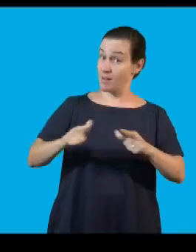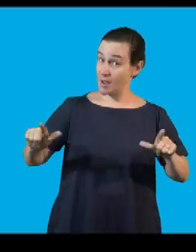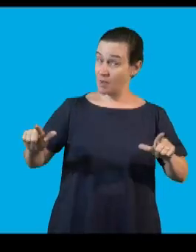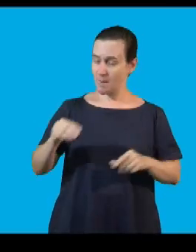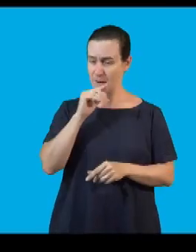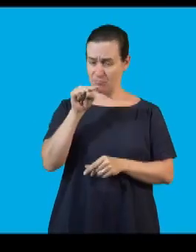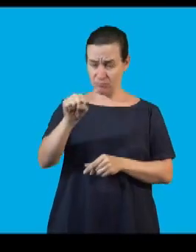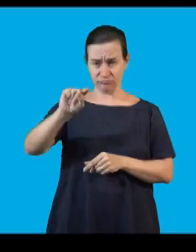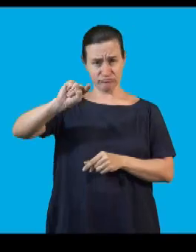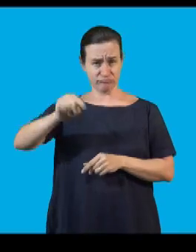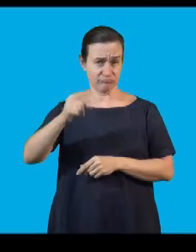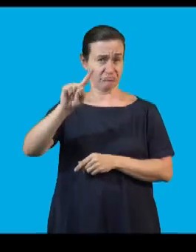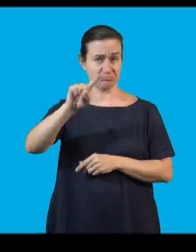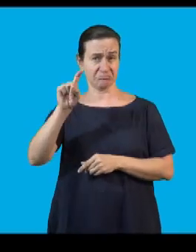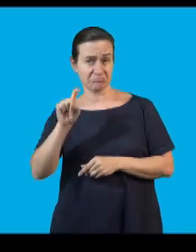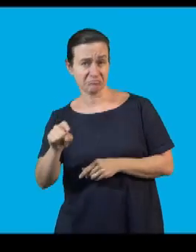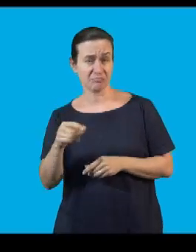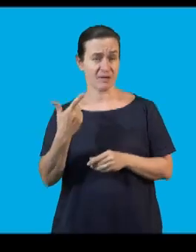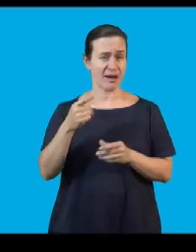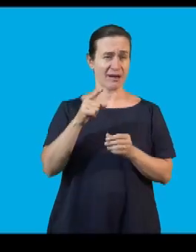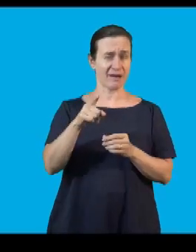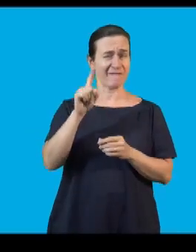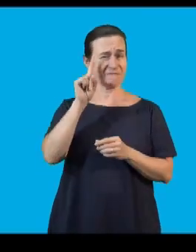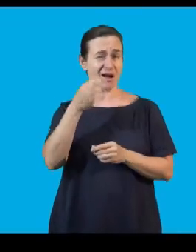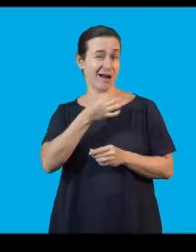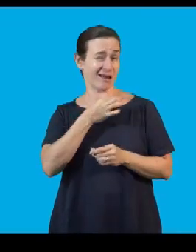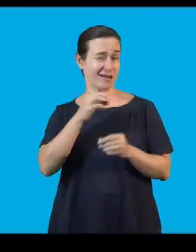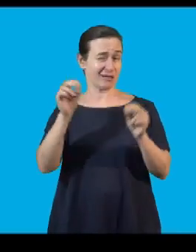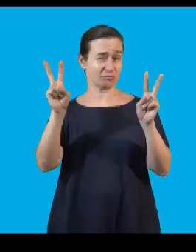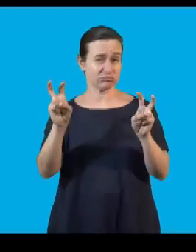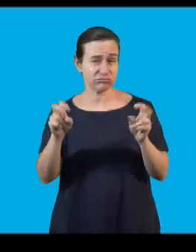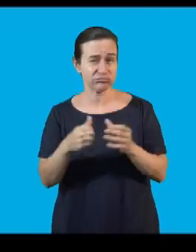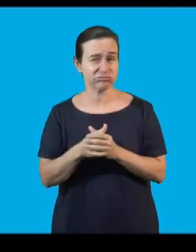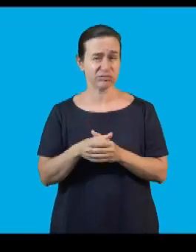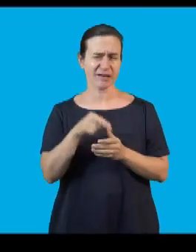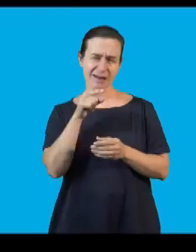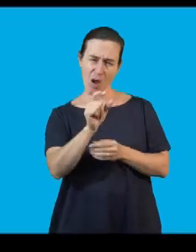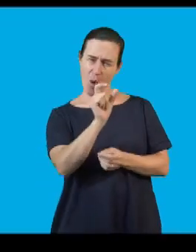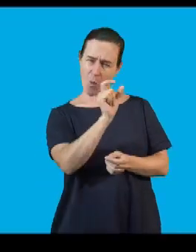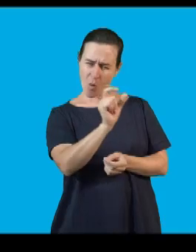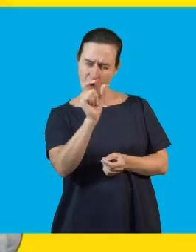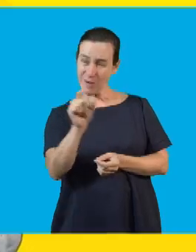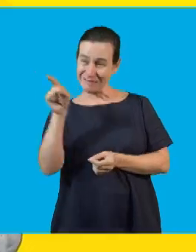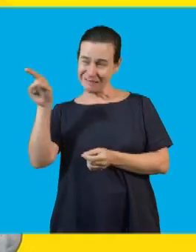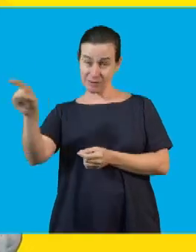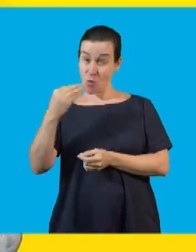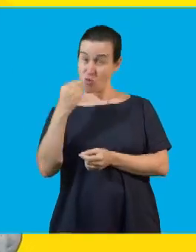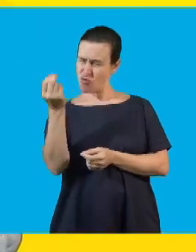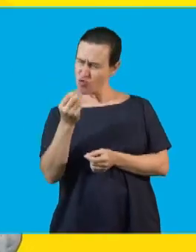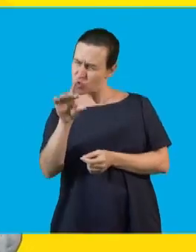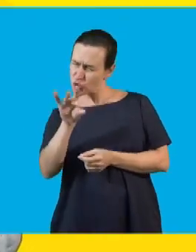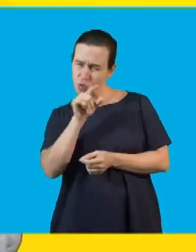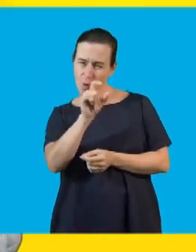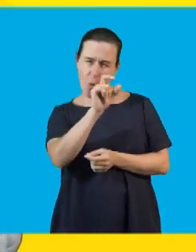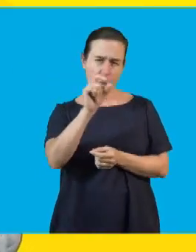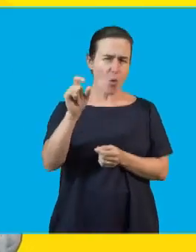your language. Look at punctuation, look at figures of speech, look at the persuasive quality of words. What is being